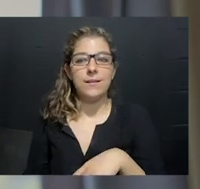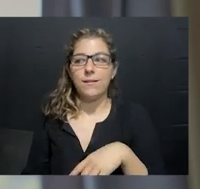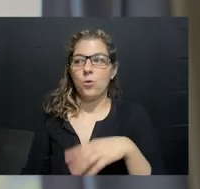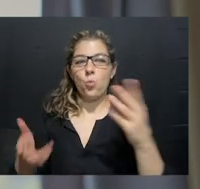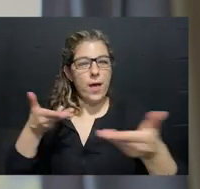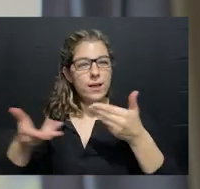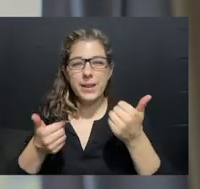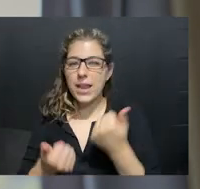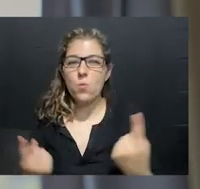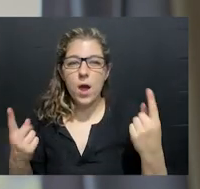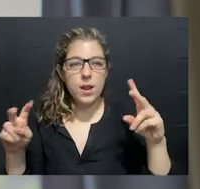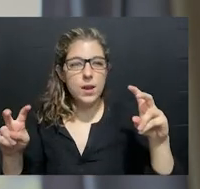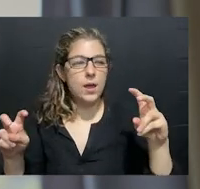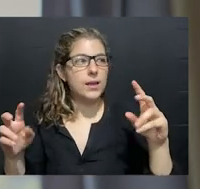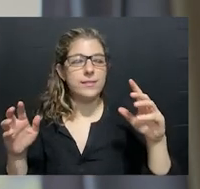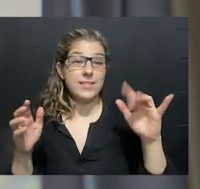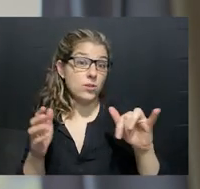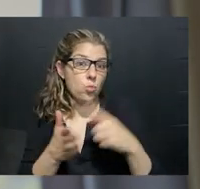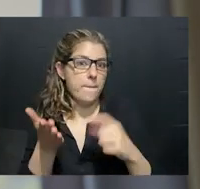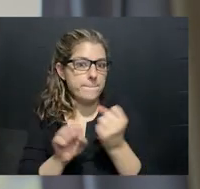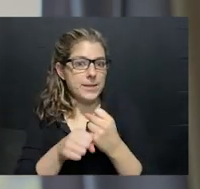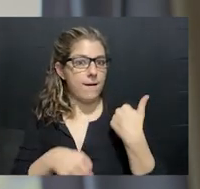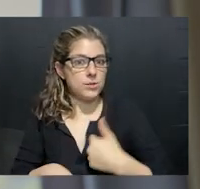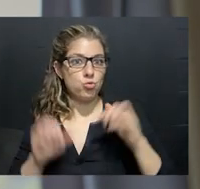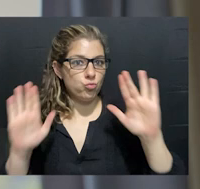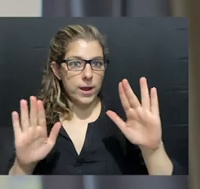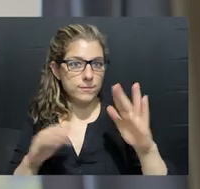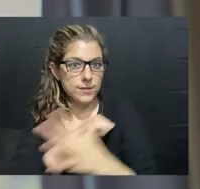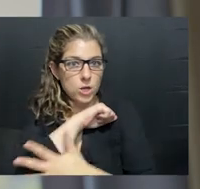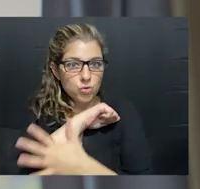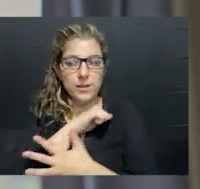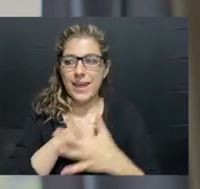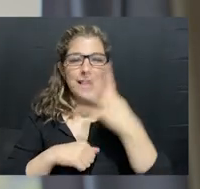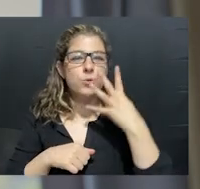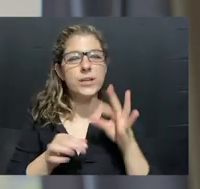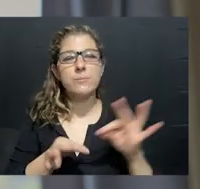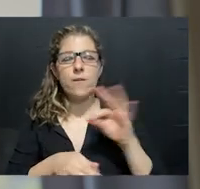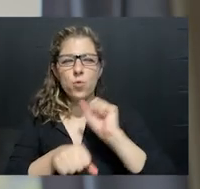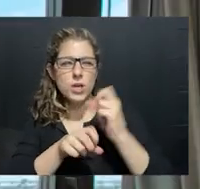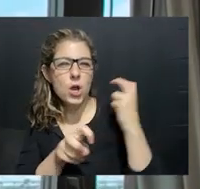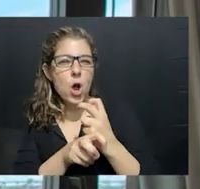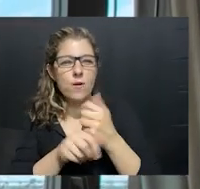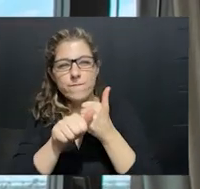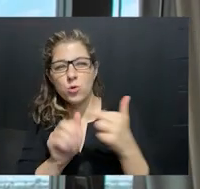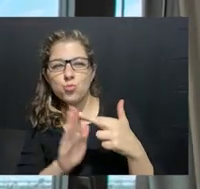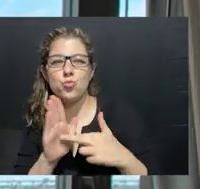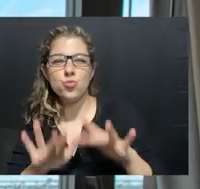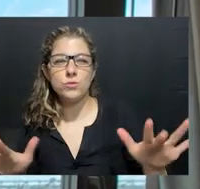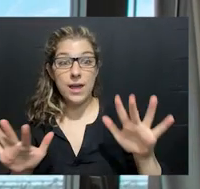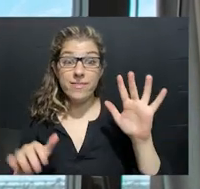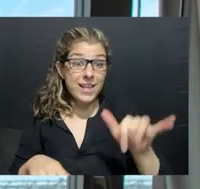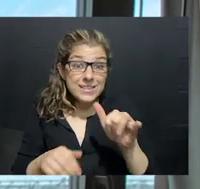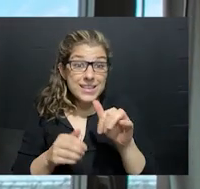great country. And that immigrant spirit, you know, of working hard and playing by the rules, which is the basic